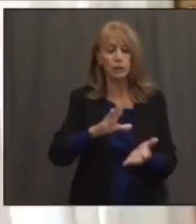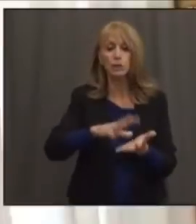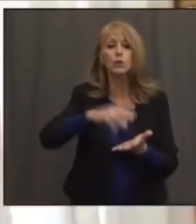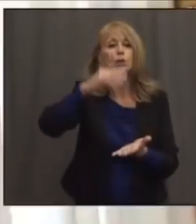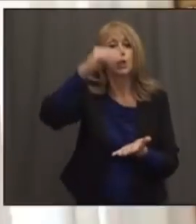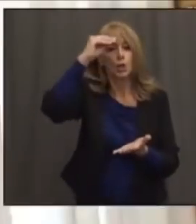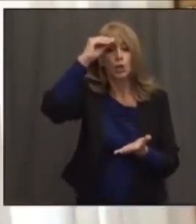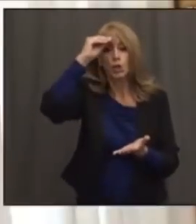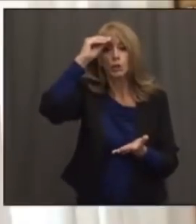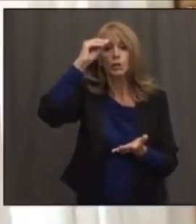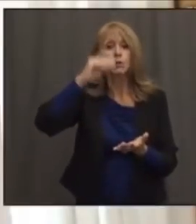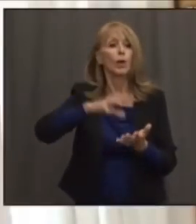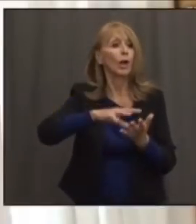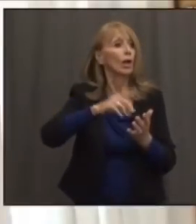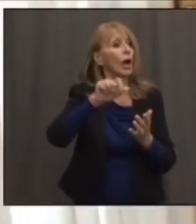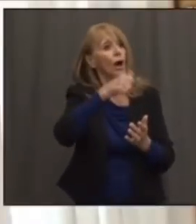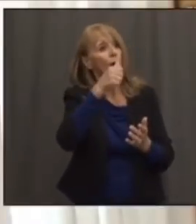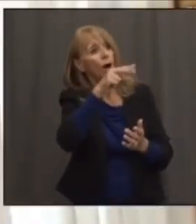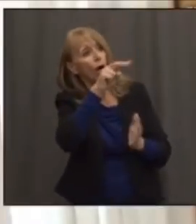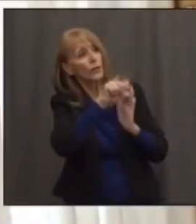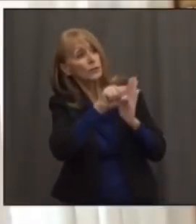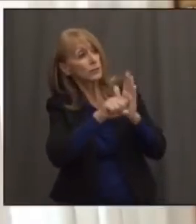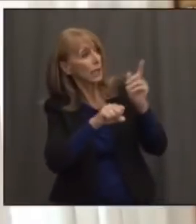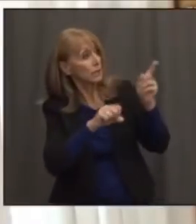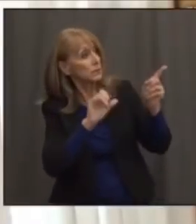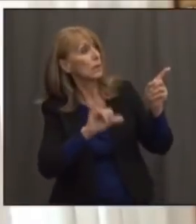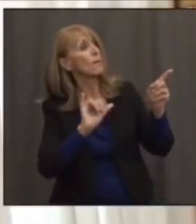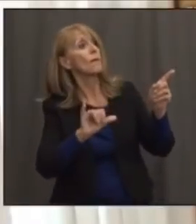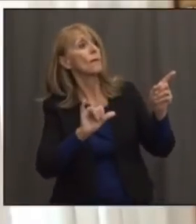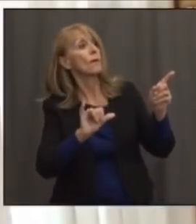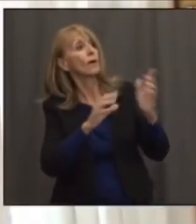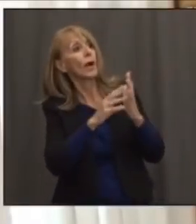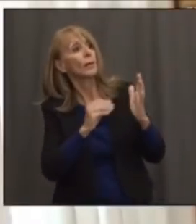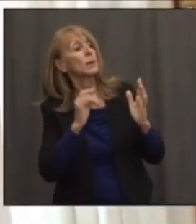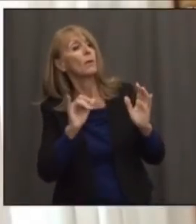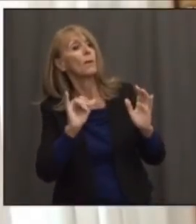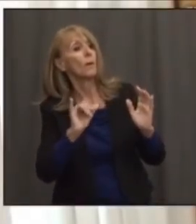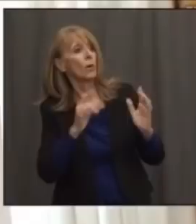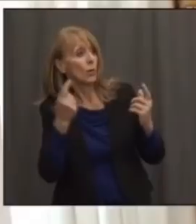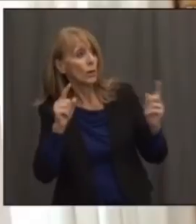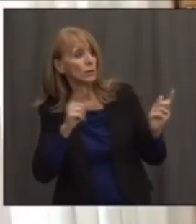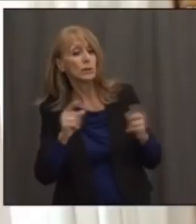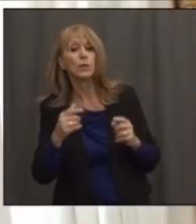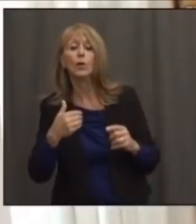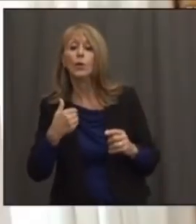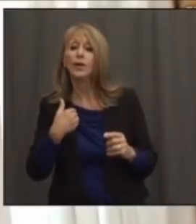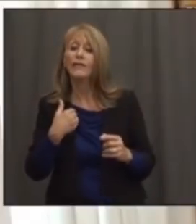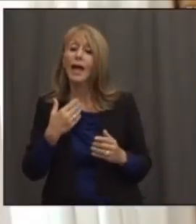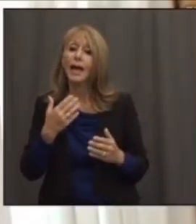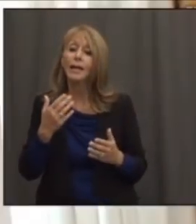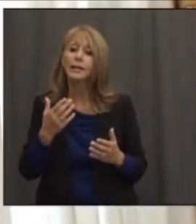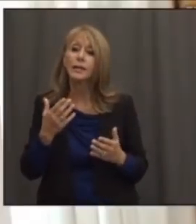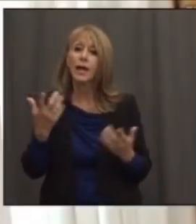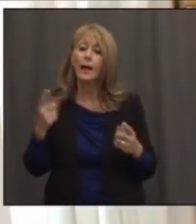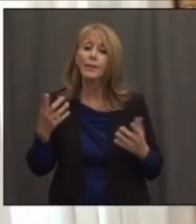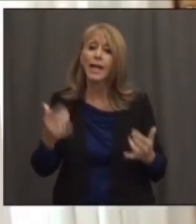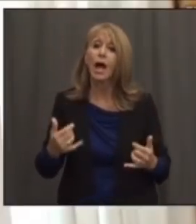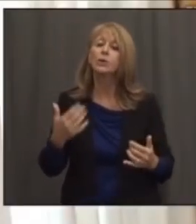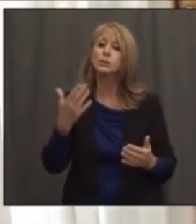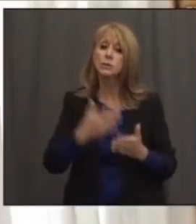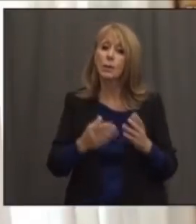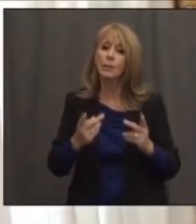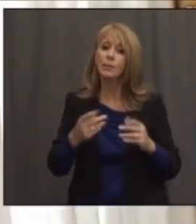works, what we can learn from other states. We're experimenting. One example is, we've had canvassers out knocking on doors